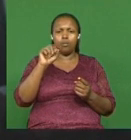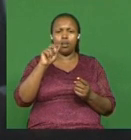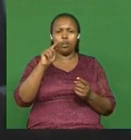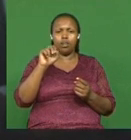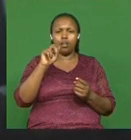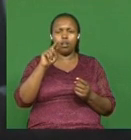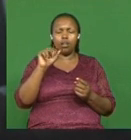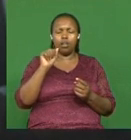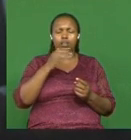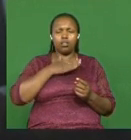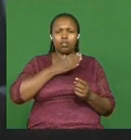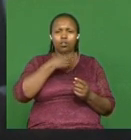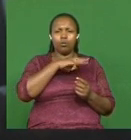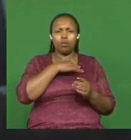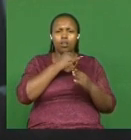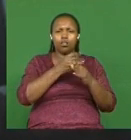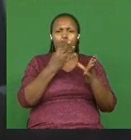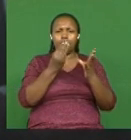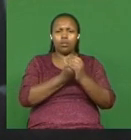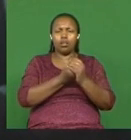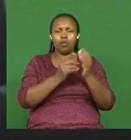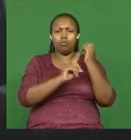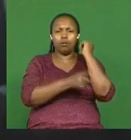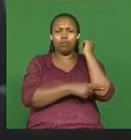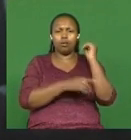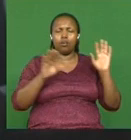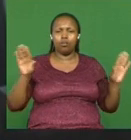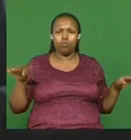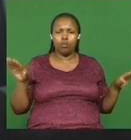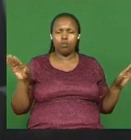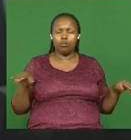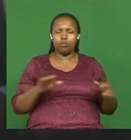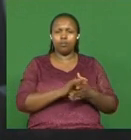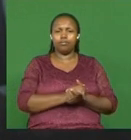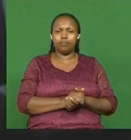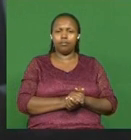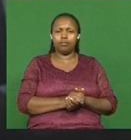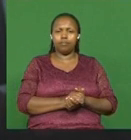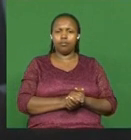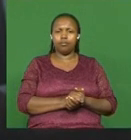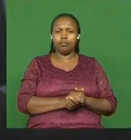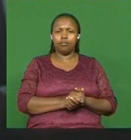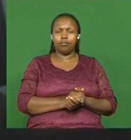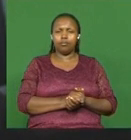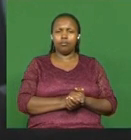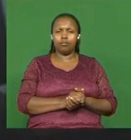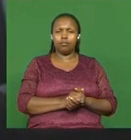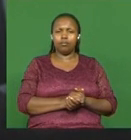besenaye together Mbabane Swallows lesicale naye le journey